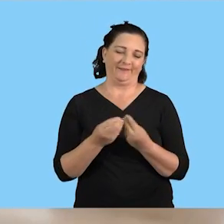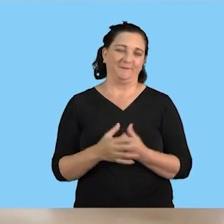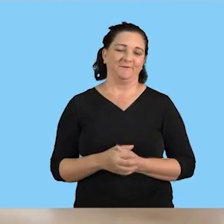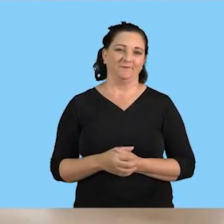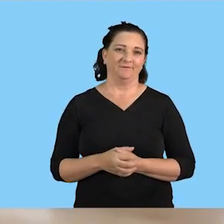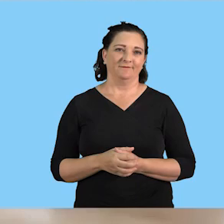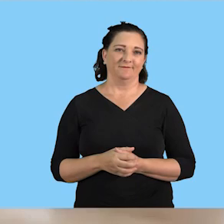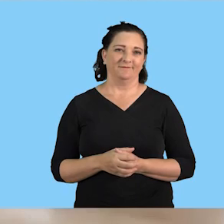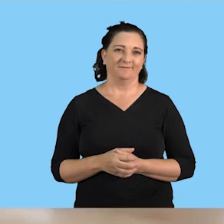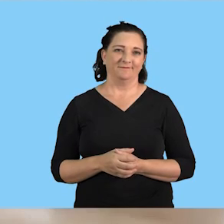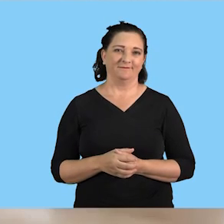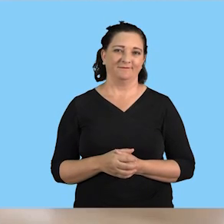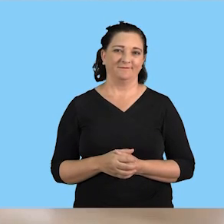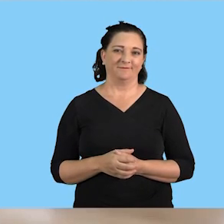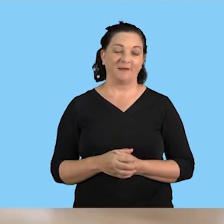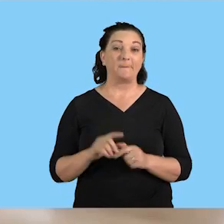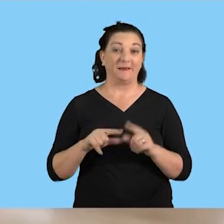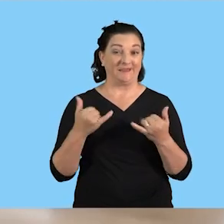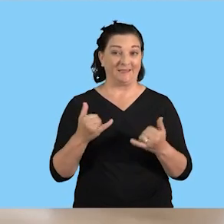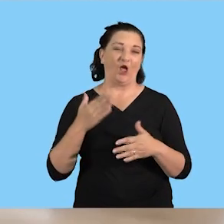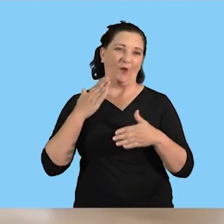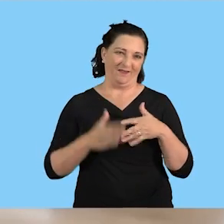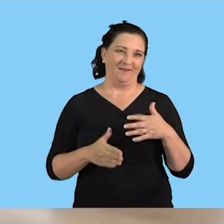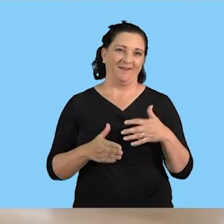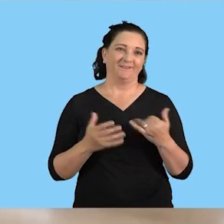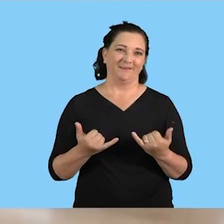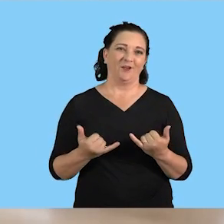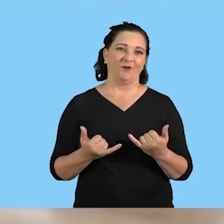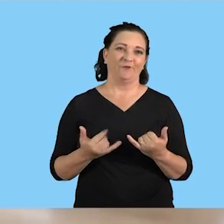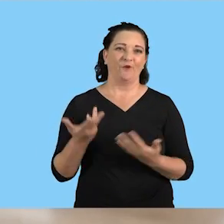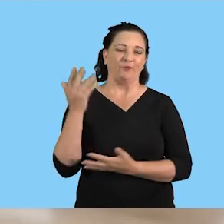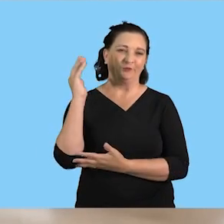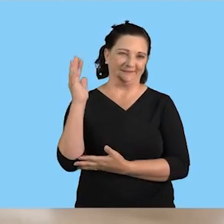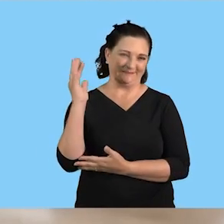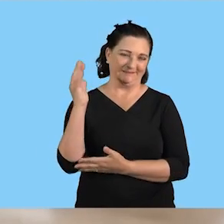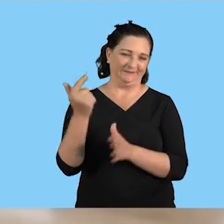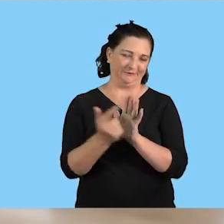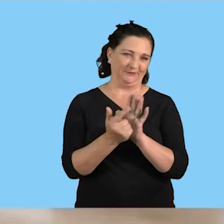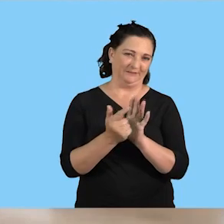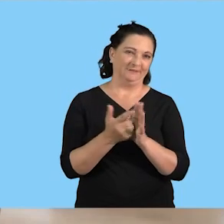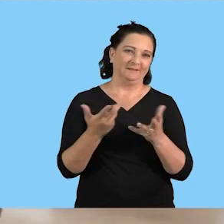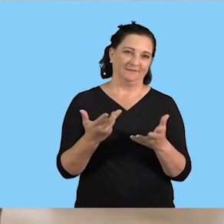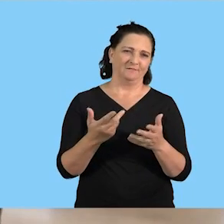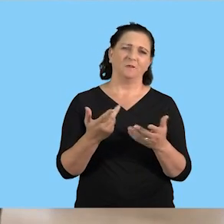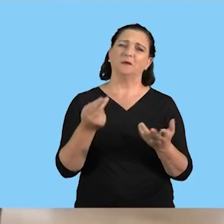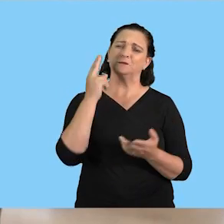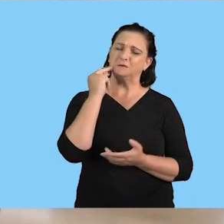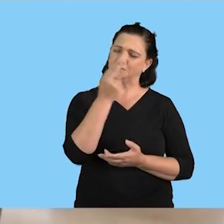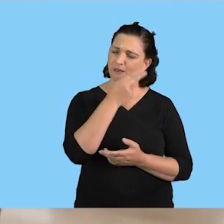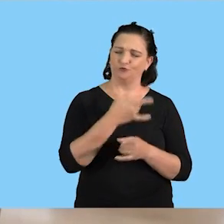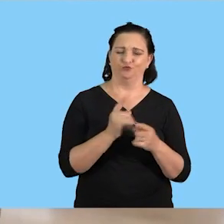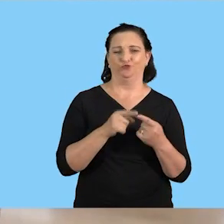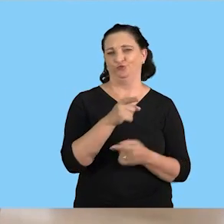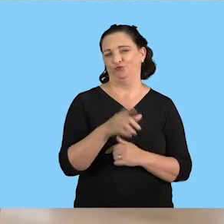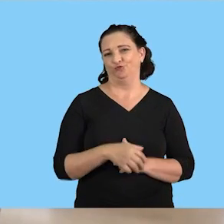that. And so with that, we are at the end of our presentation for the day. It was lovely